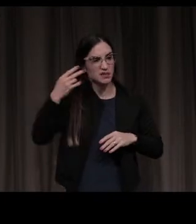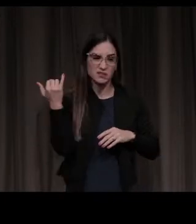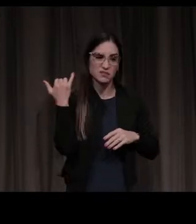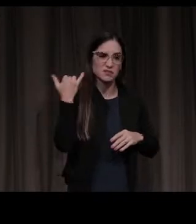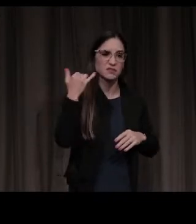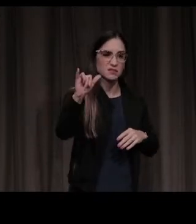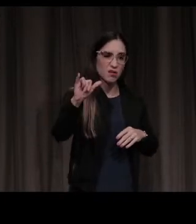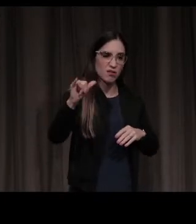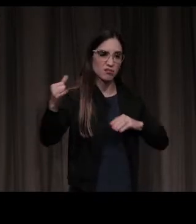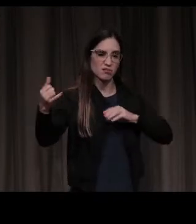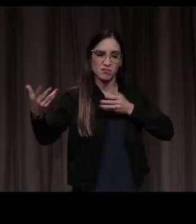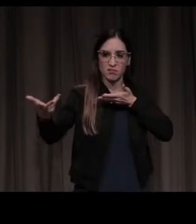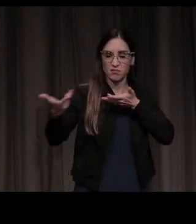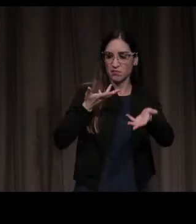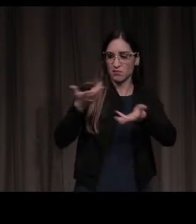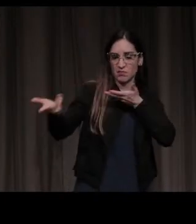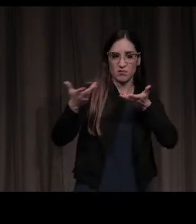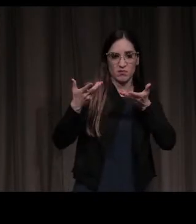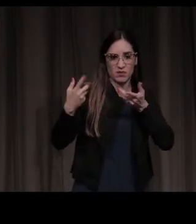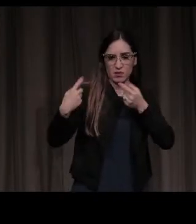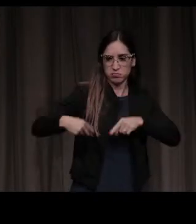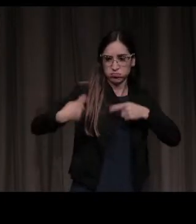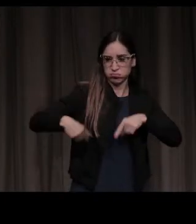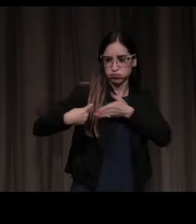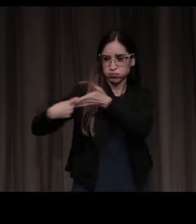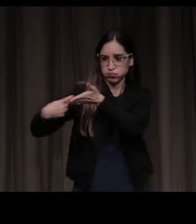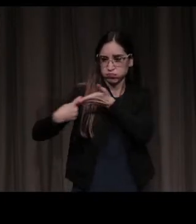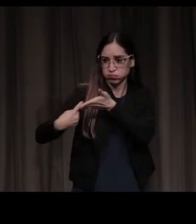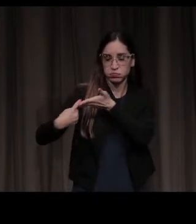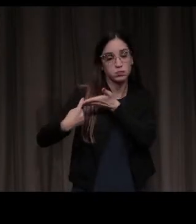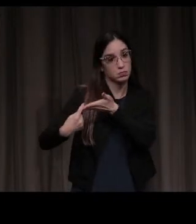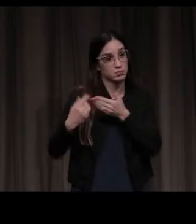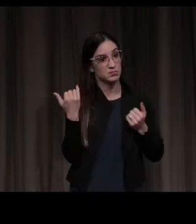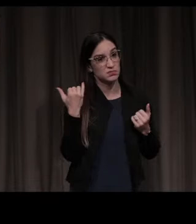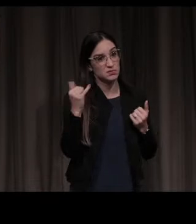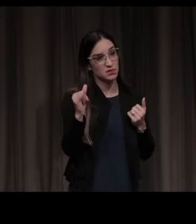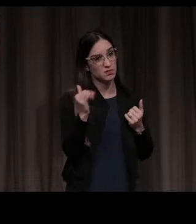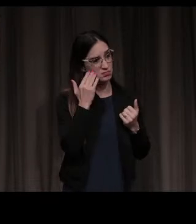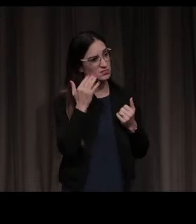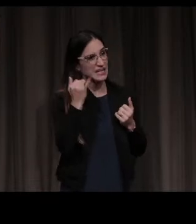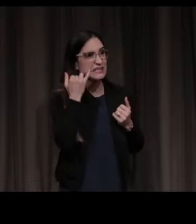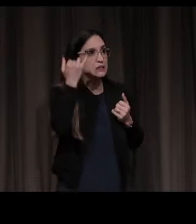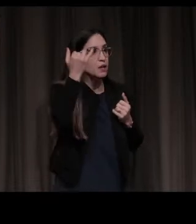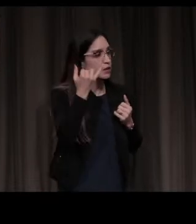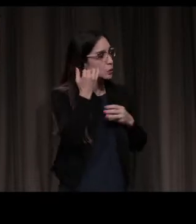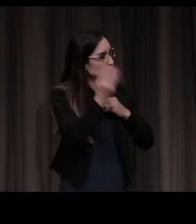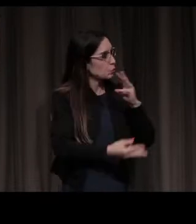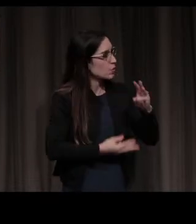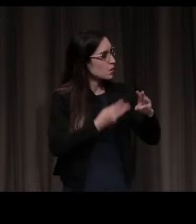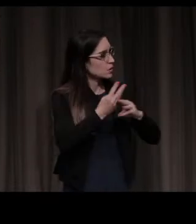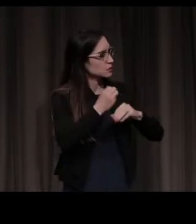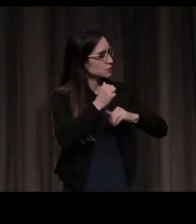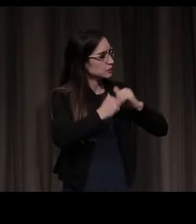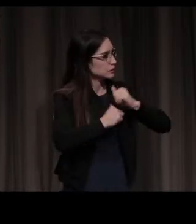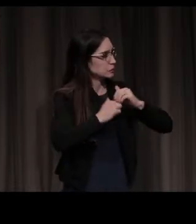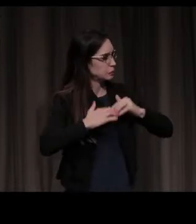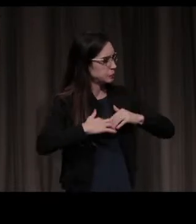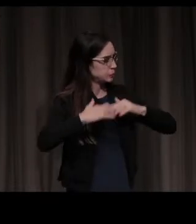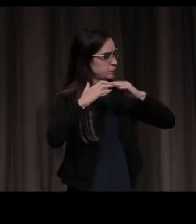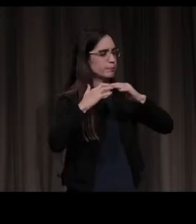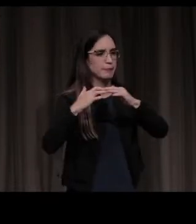debate. And so, like this idea of world building, there's this gentleman